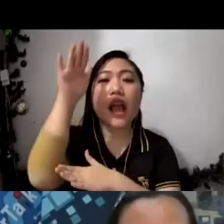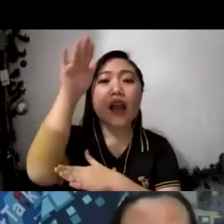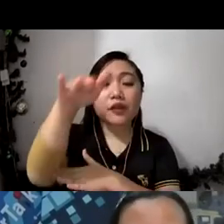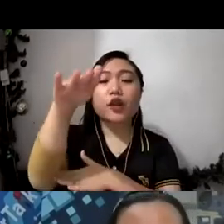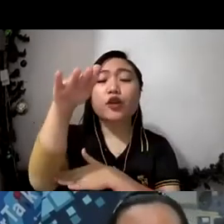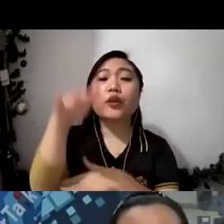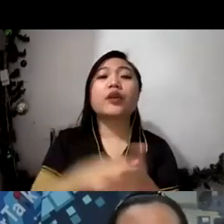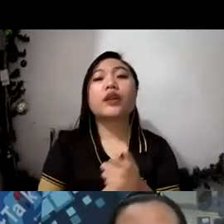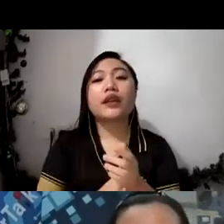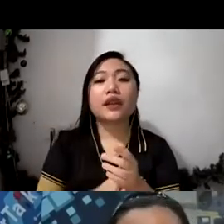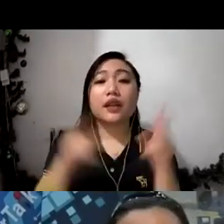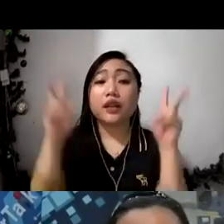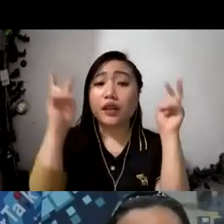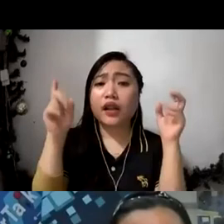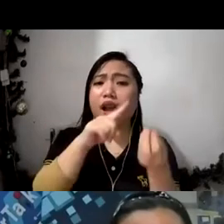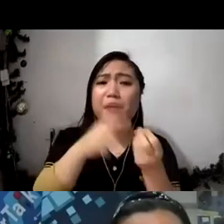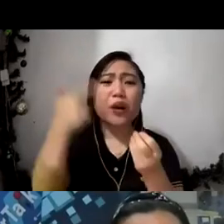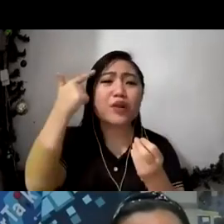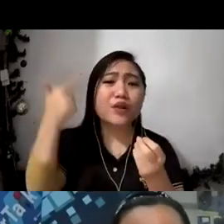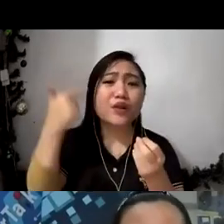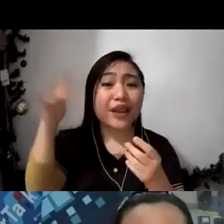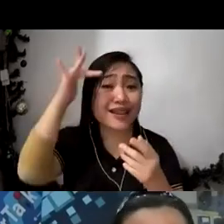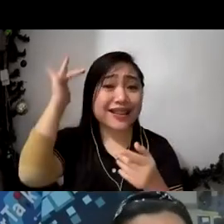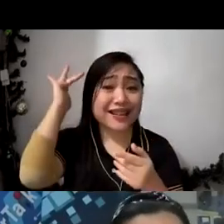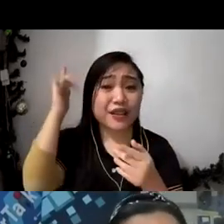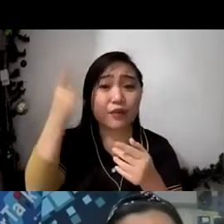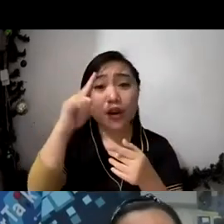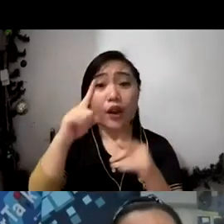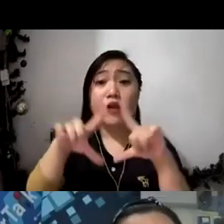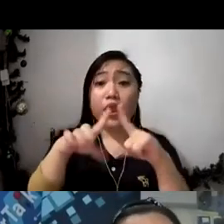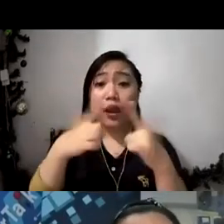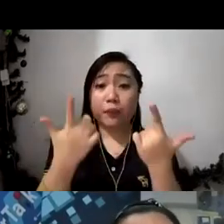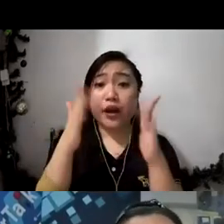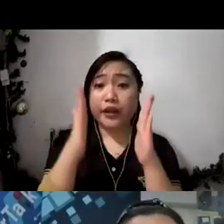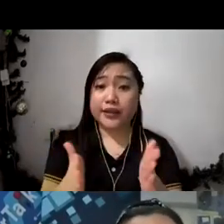is entitled Gender Sensitivity for Librarians.